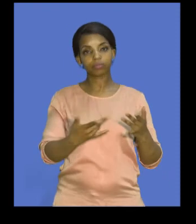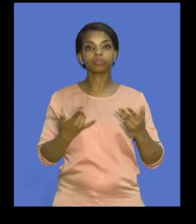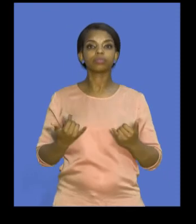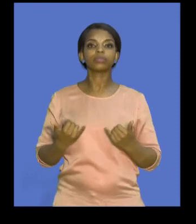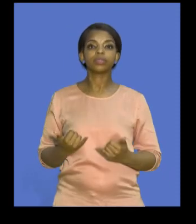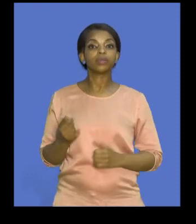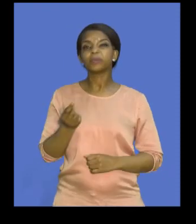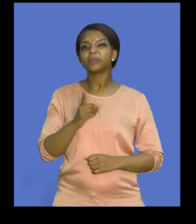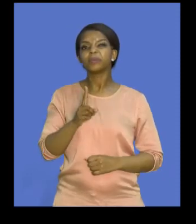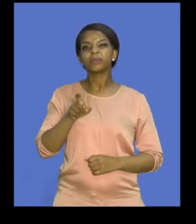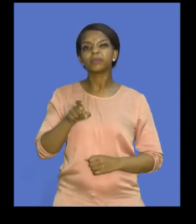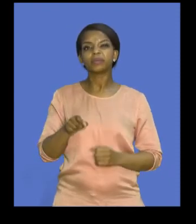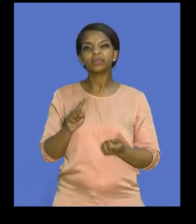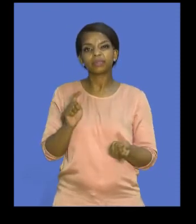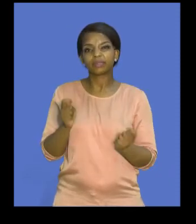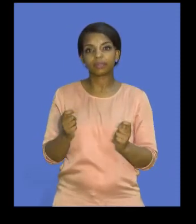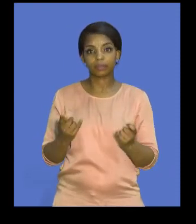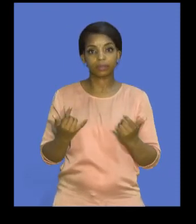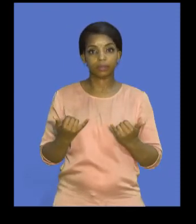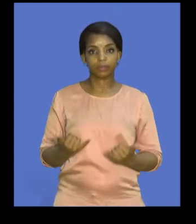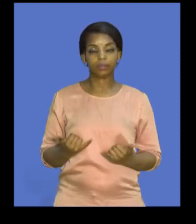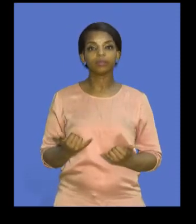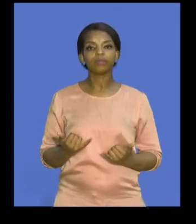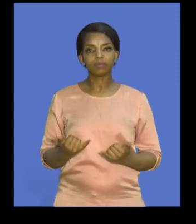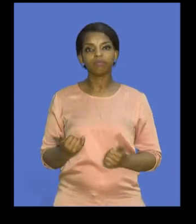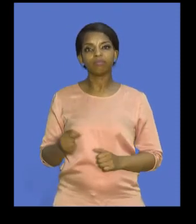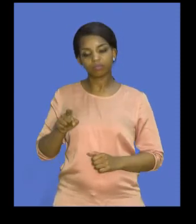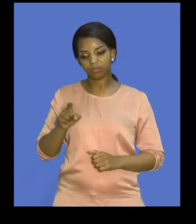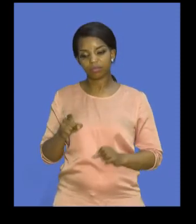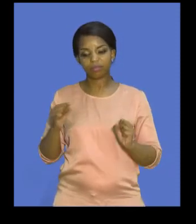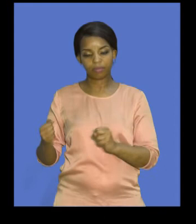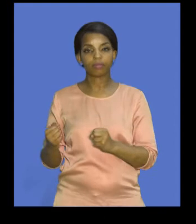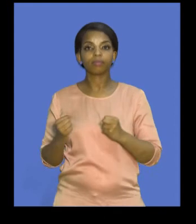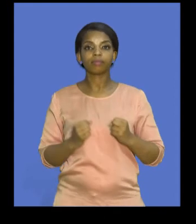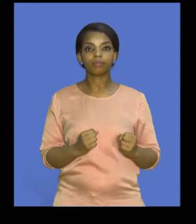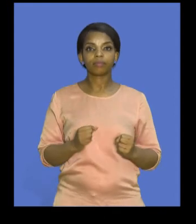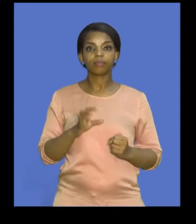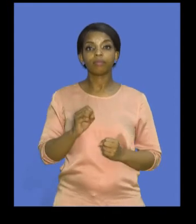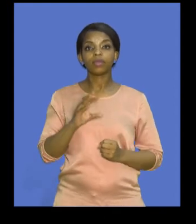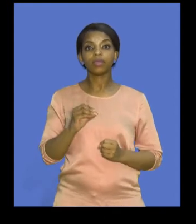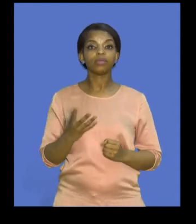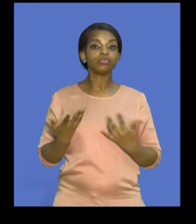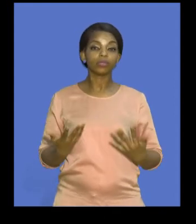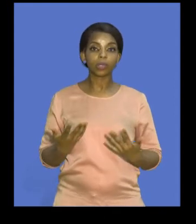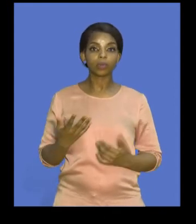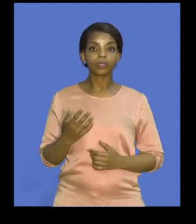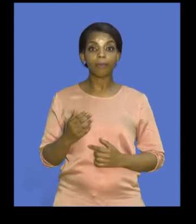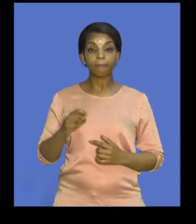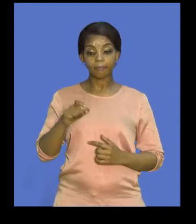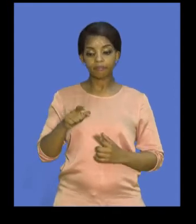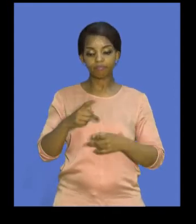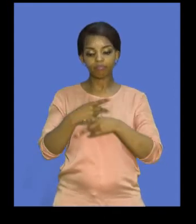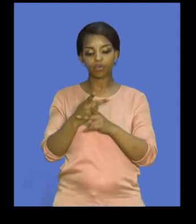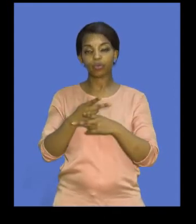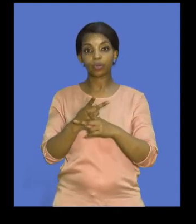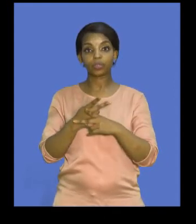both charges remain constant. So the product Q1, Q2 is